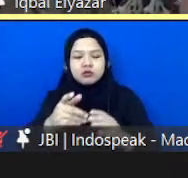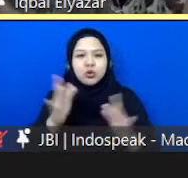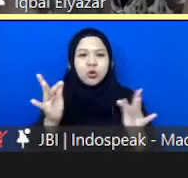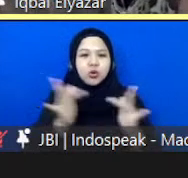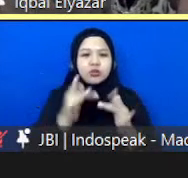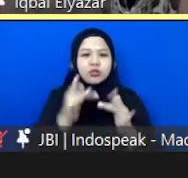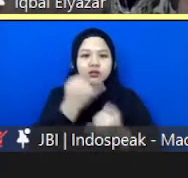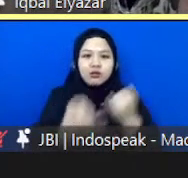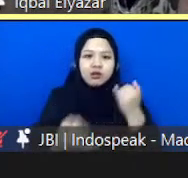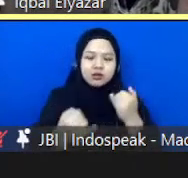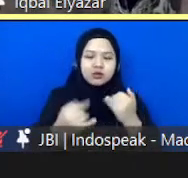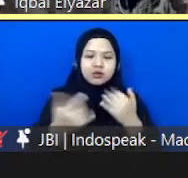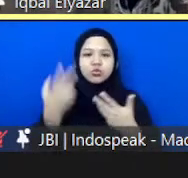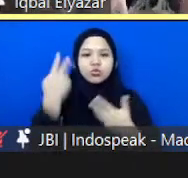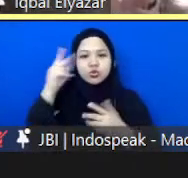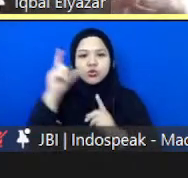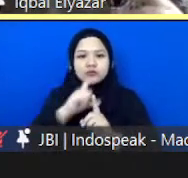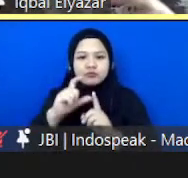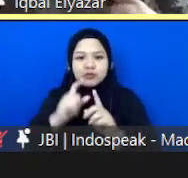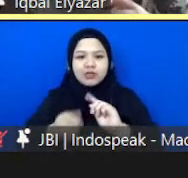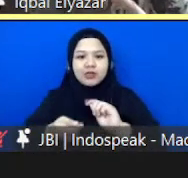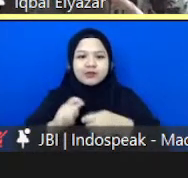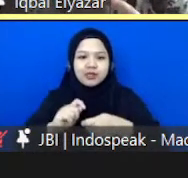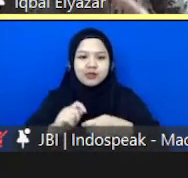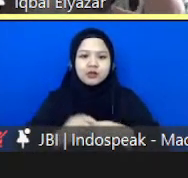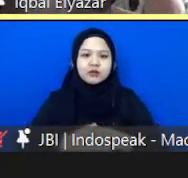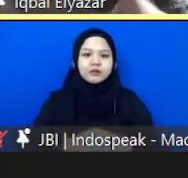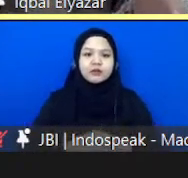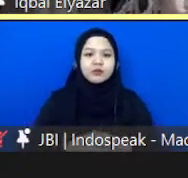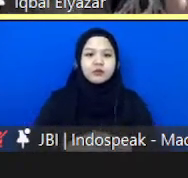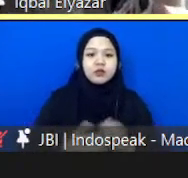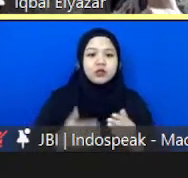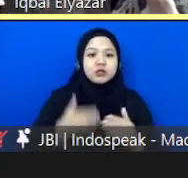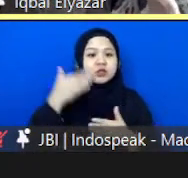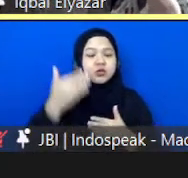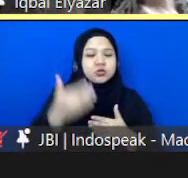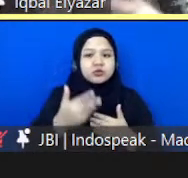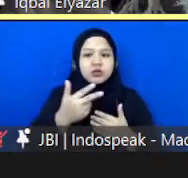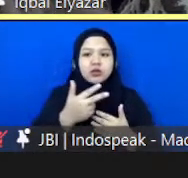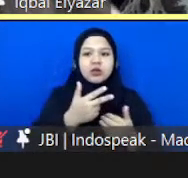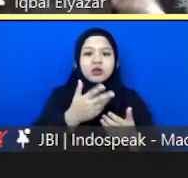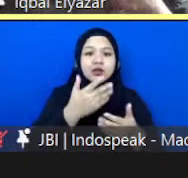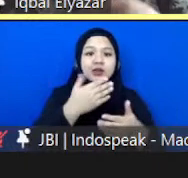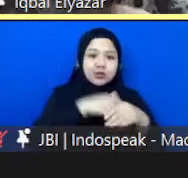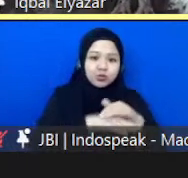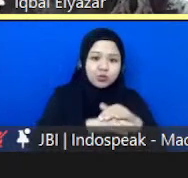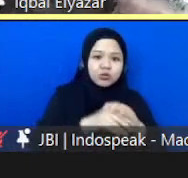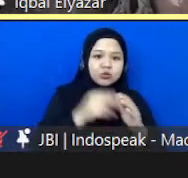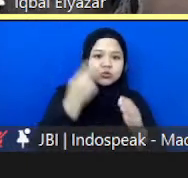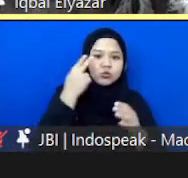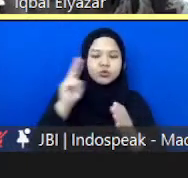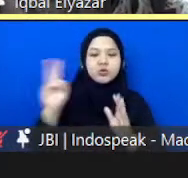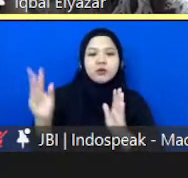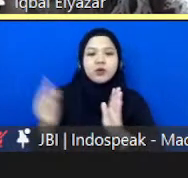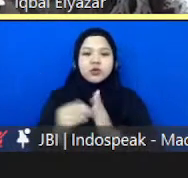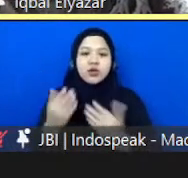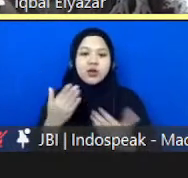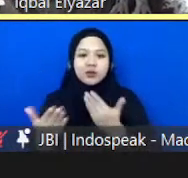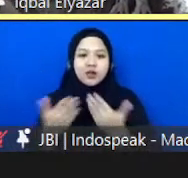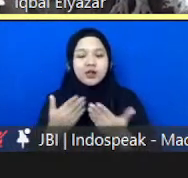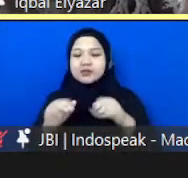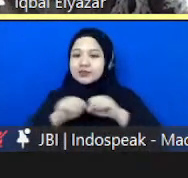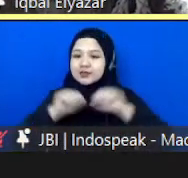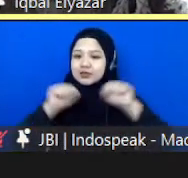will return to the new record or to the other application system. And this information will